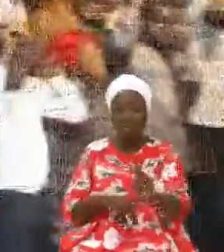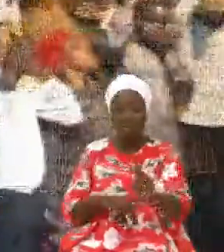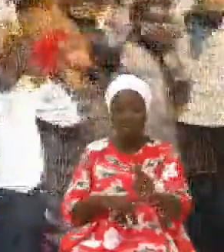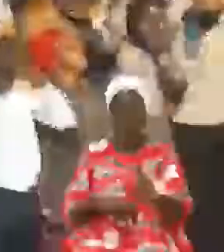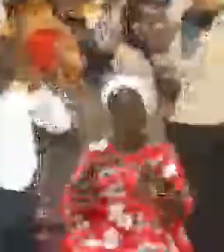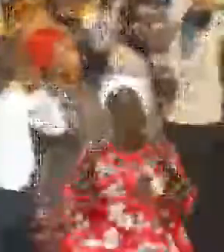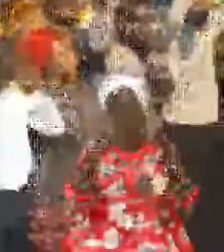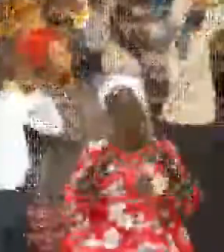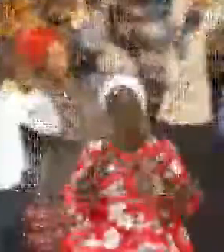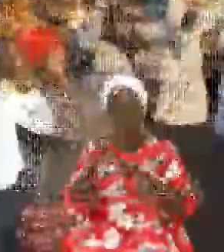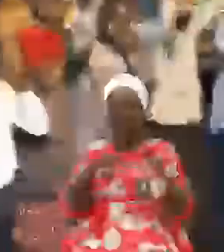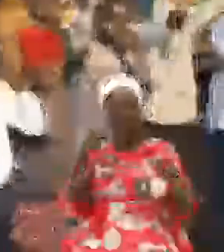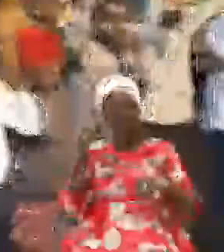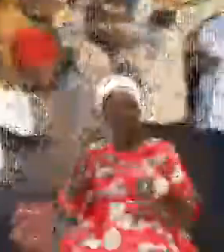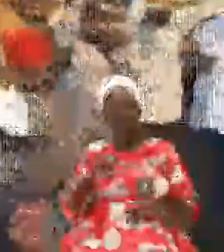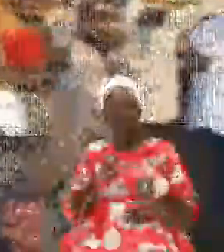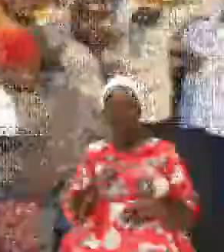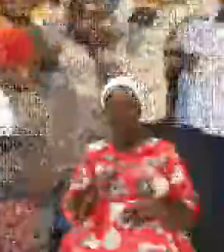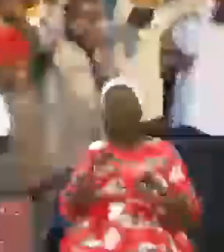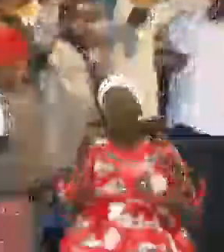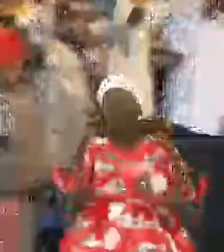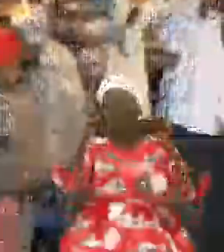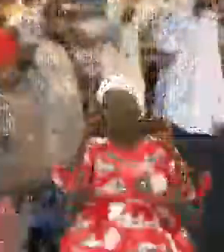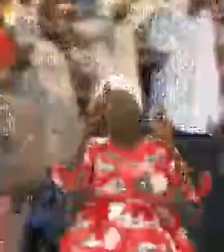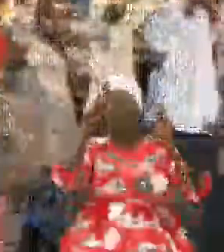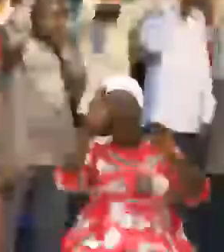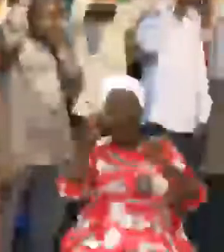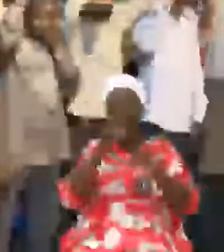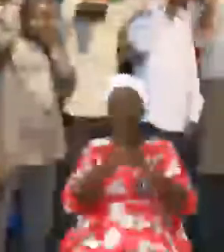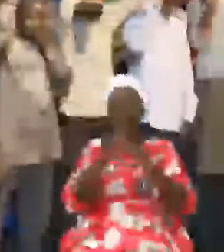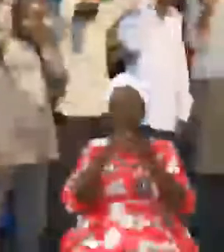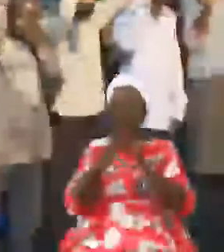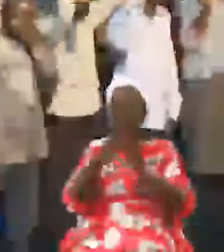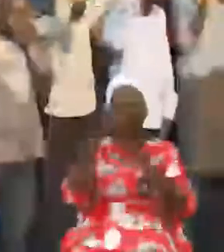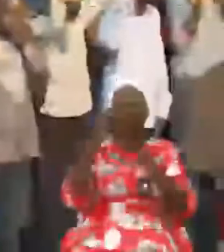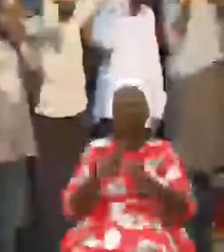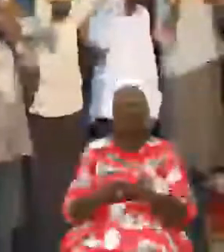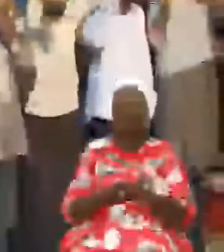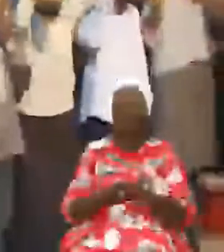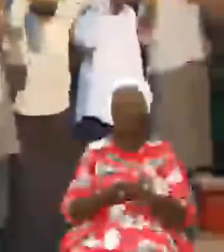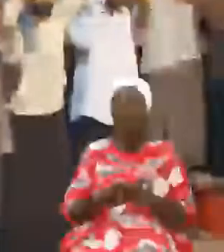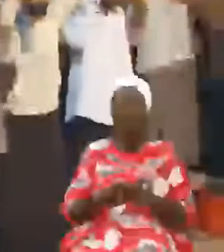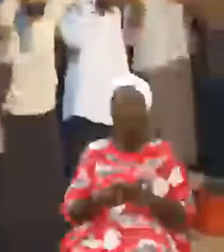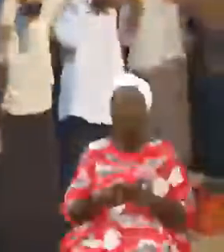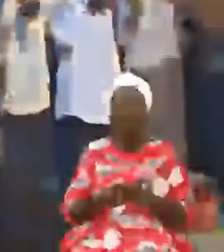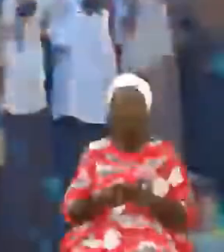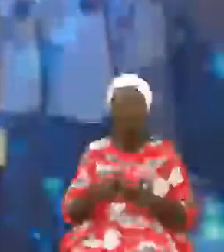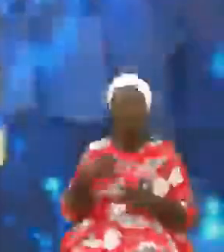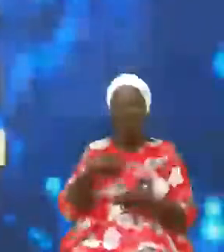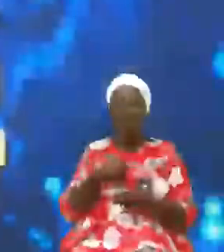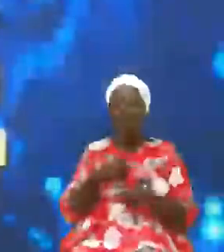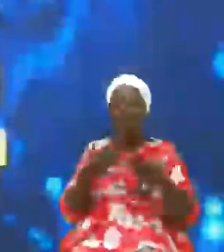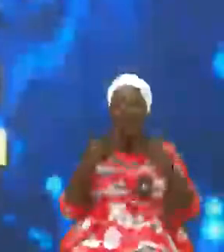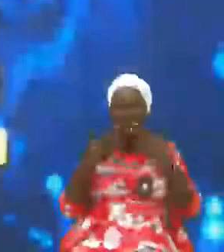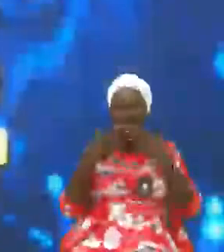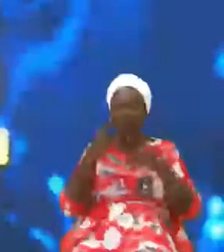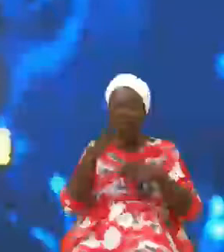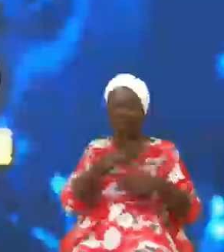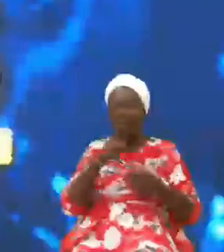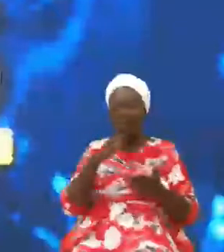Deliverance. Are you ready? Heaven is ready for you. Father, in Jesus'